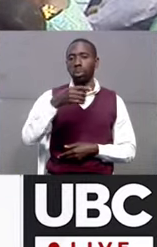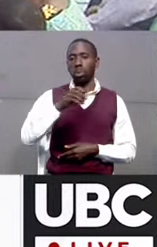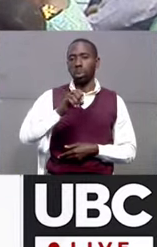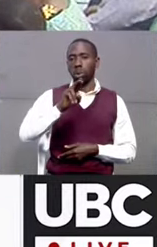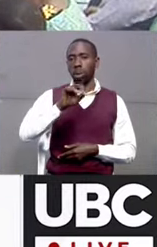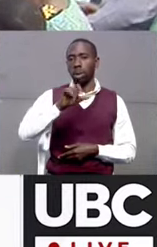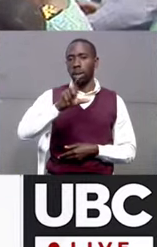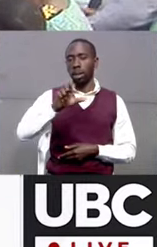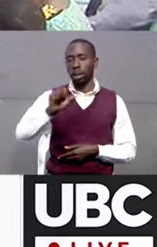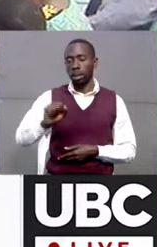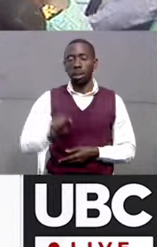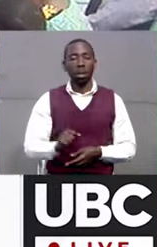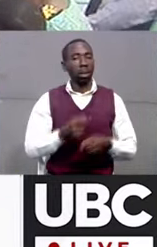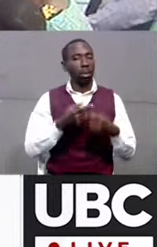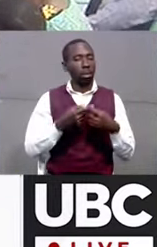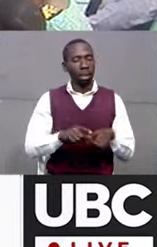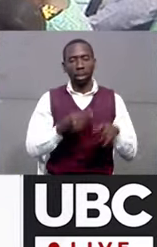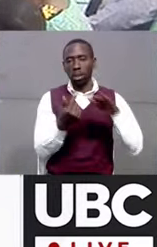Some of